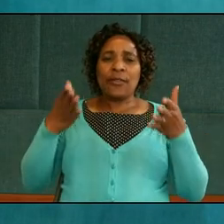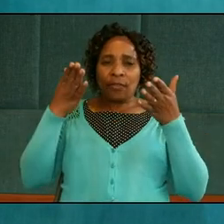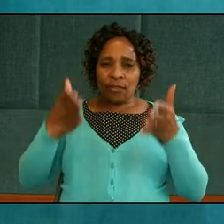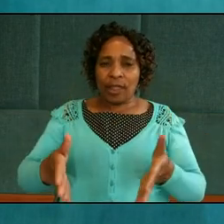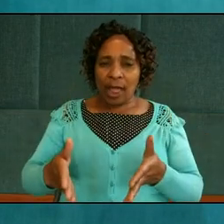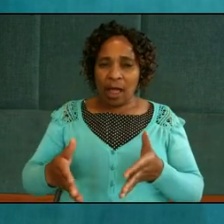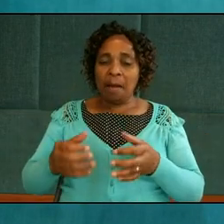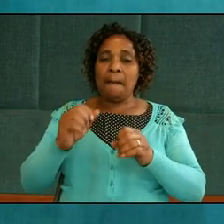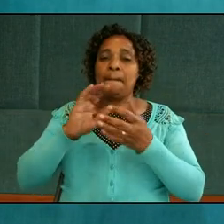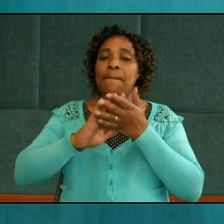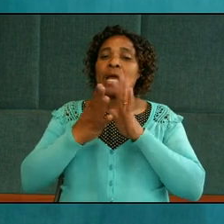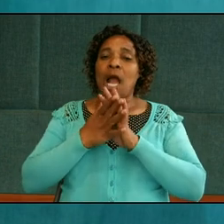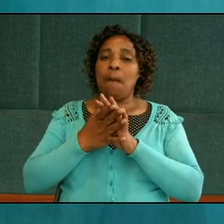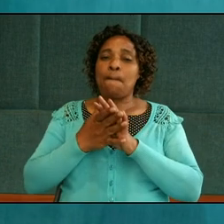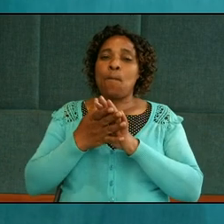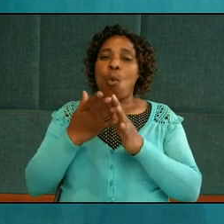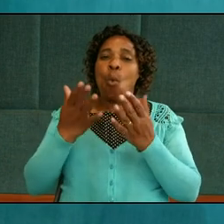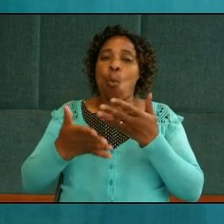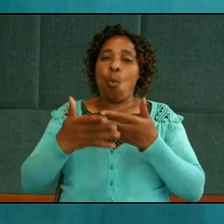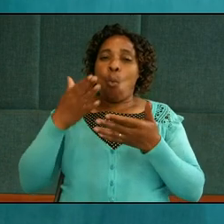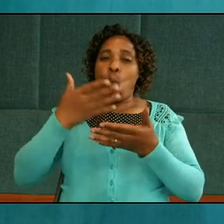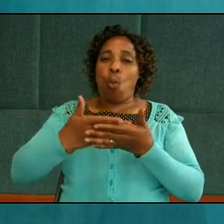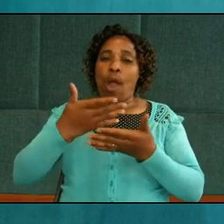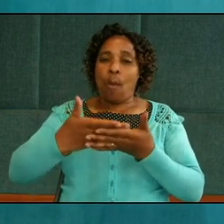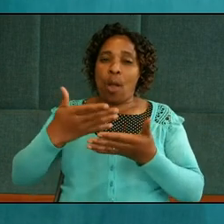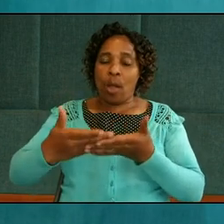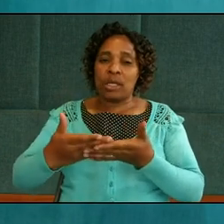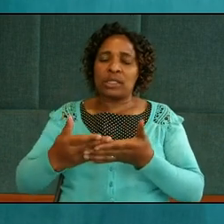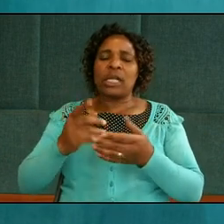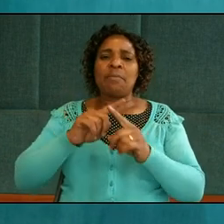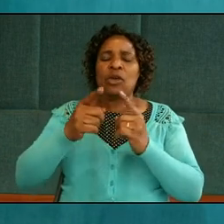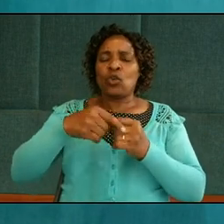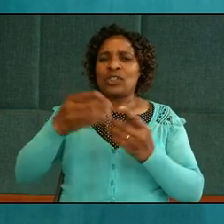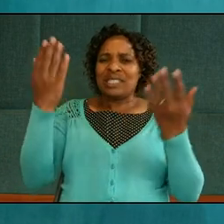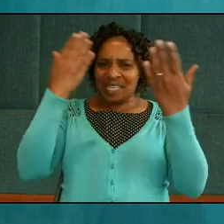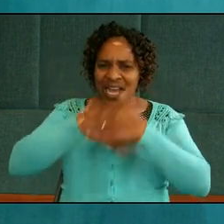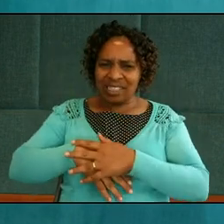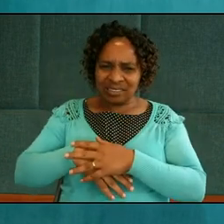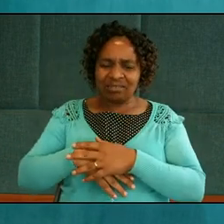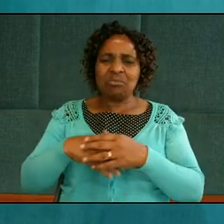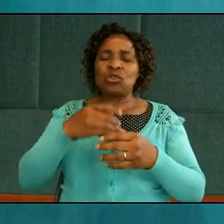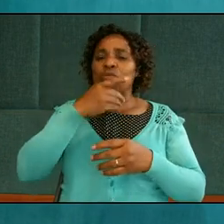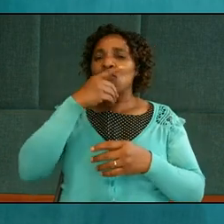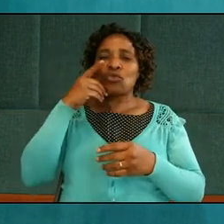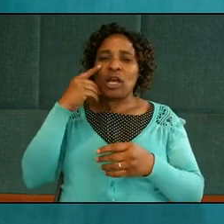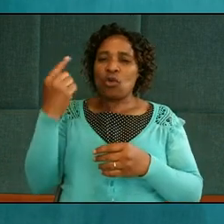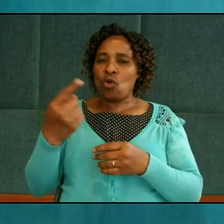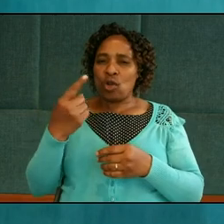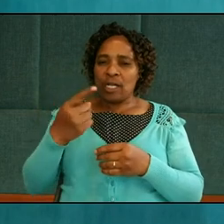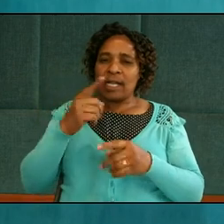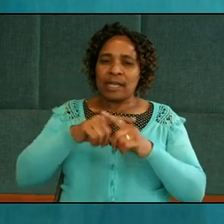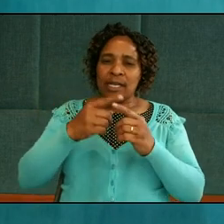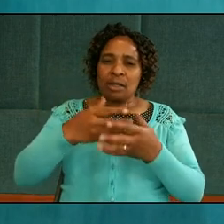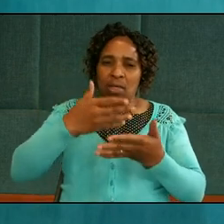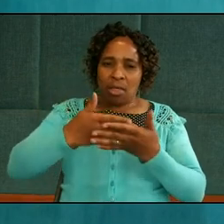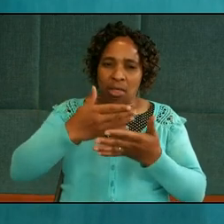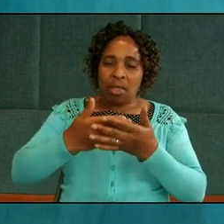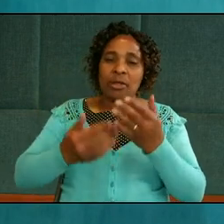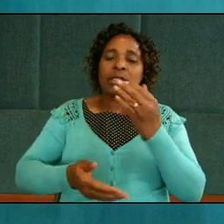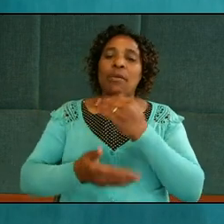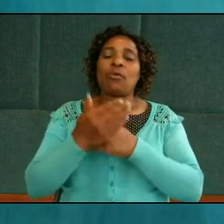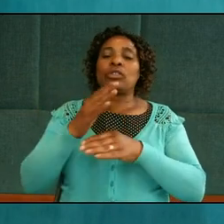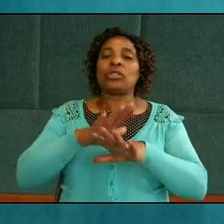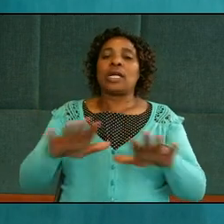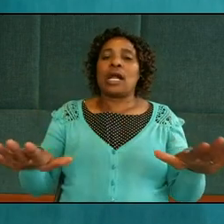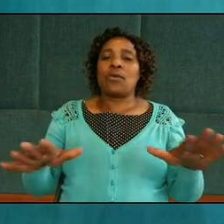dew. And God did so that night, for it was dry upon the fleece only, and there was dew on all the